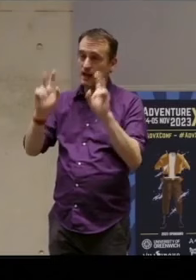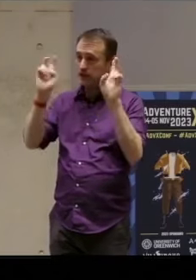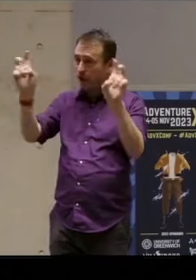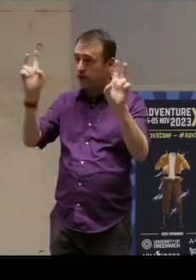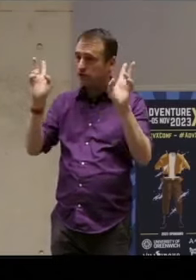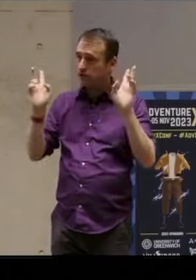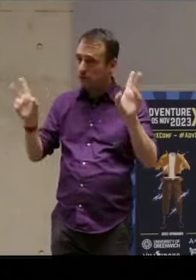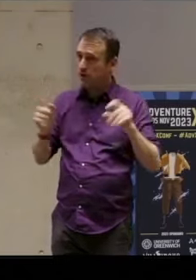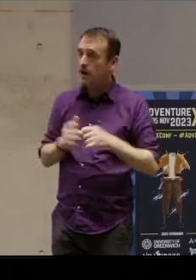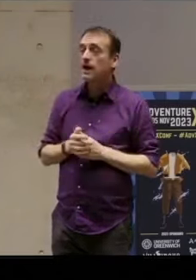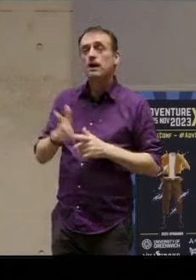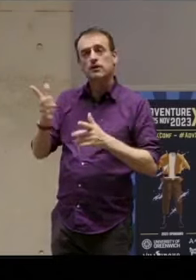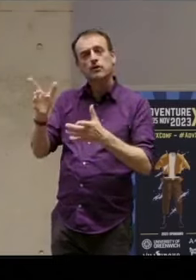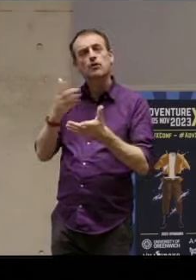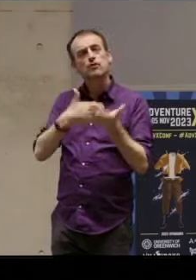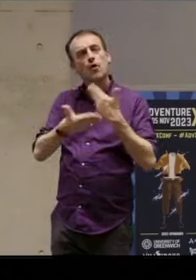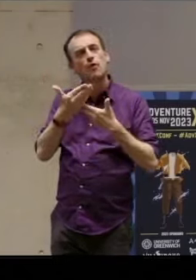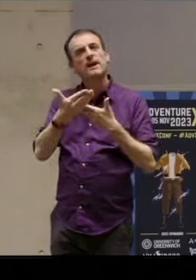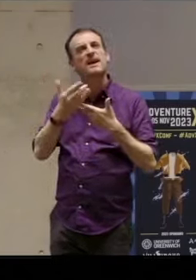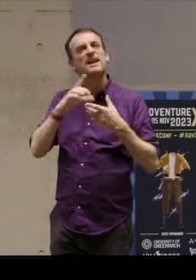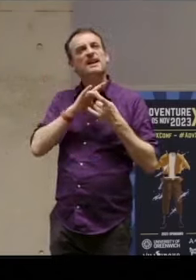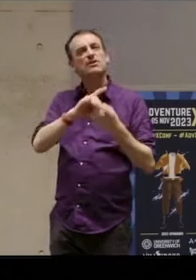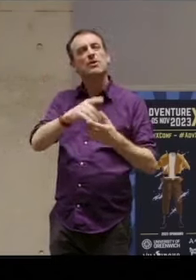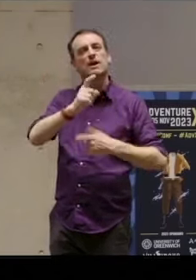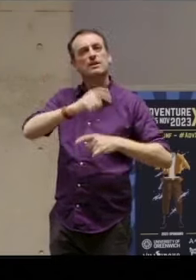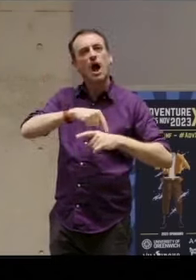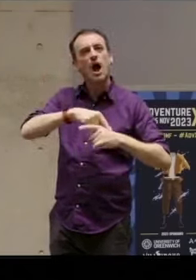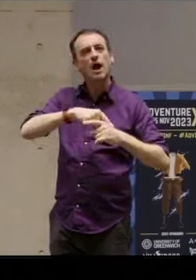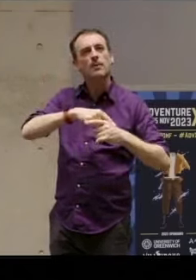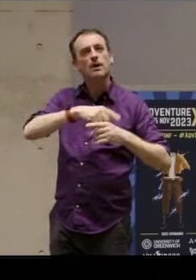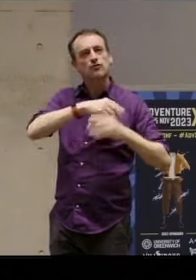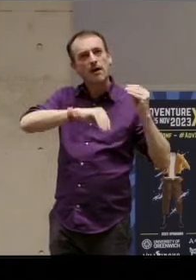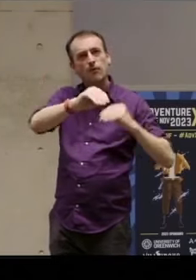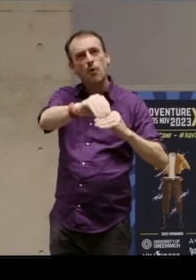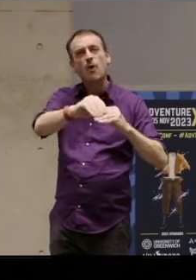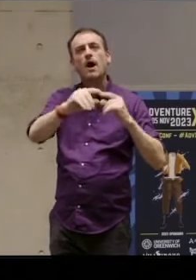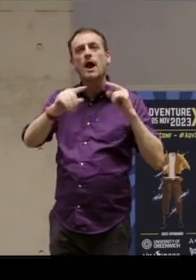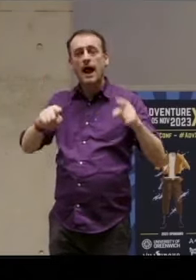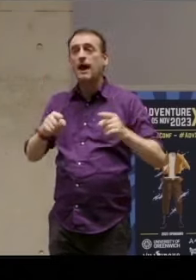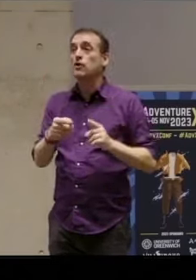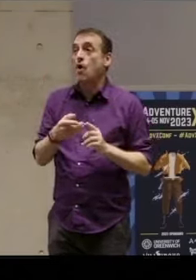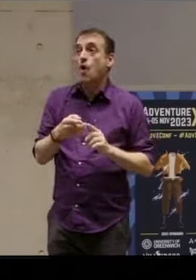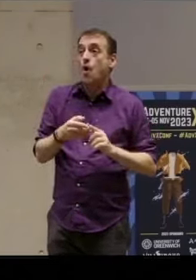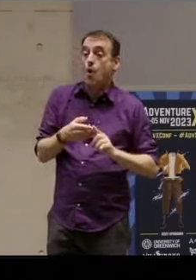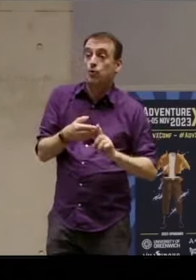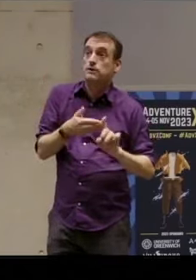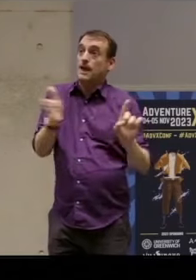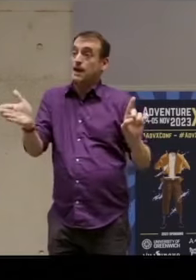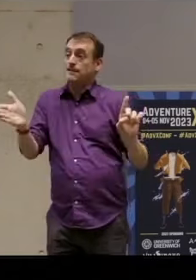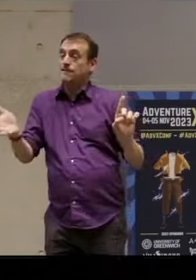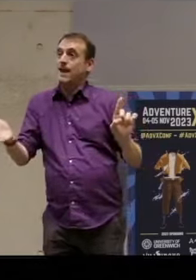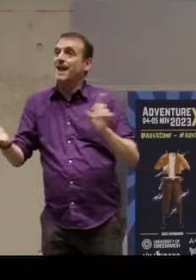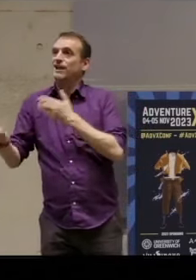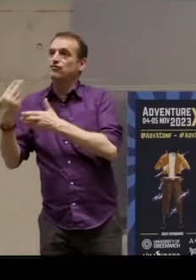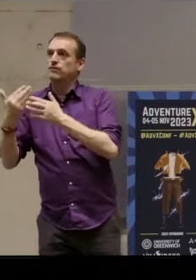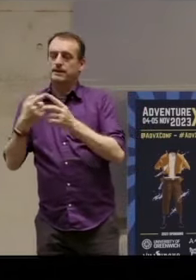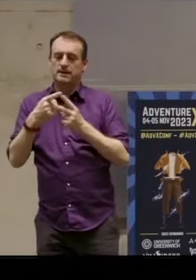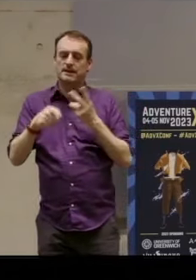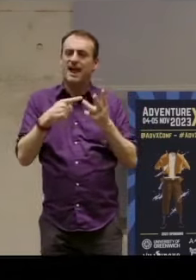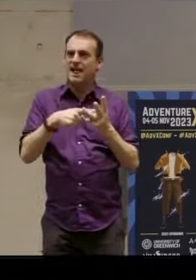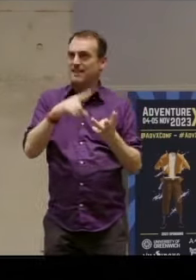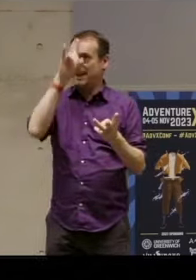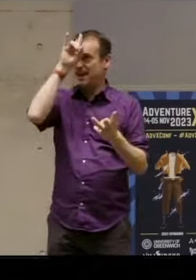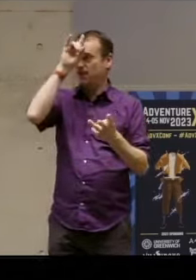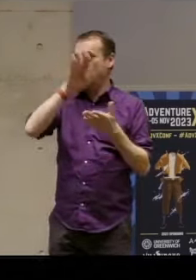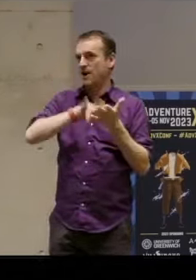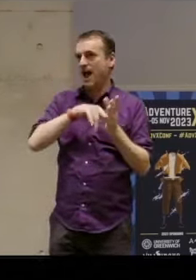story of time travel, alternative history, and evil Nazis. In addition to it being the most tonally consistent